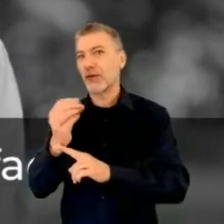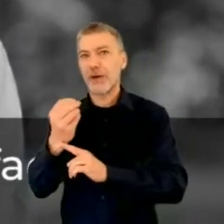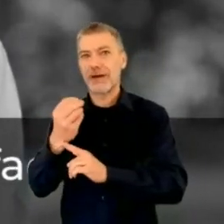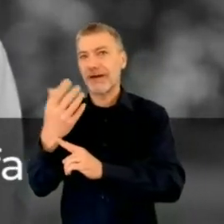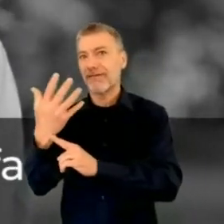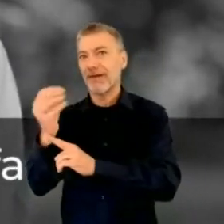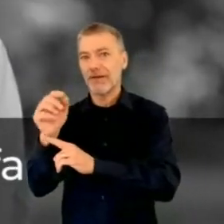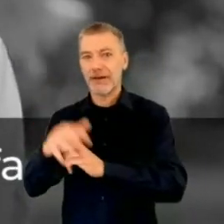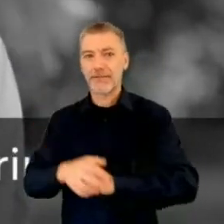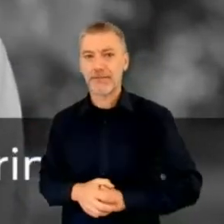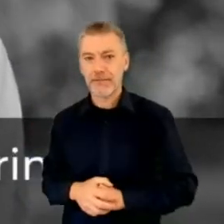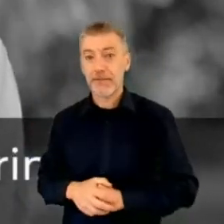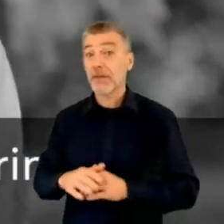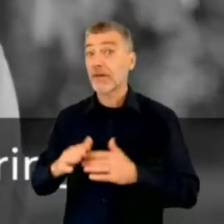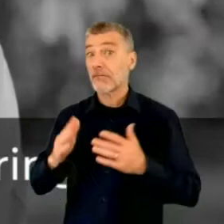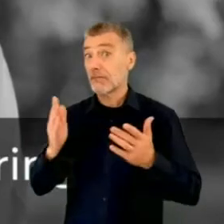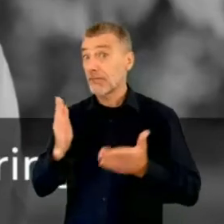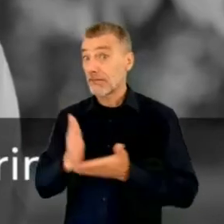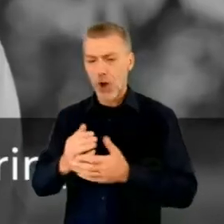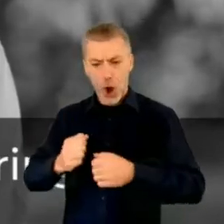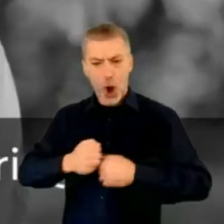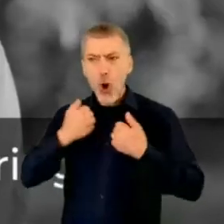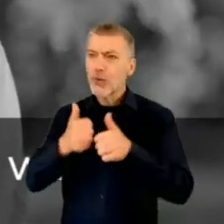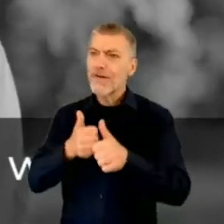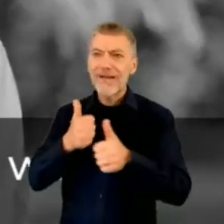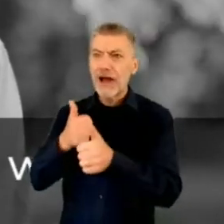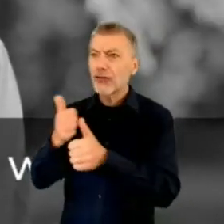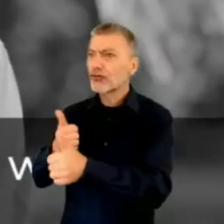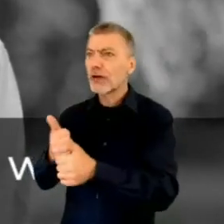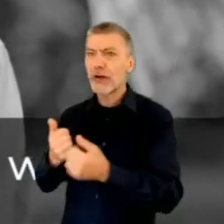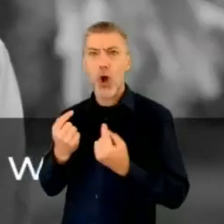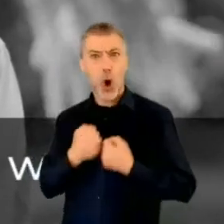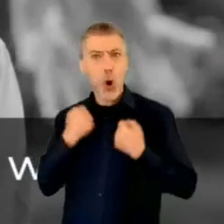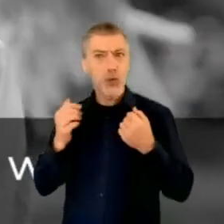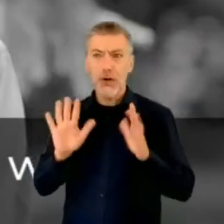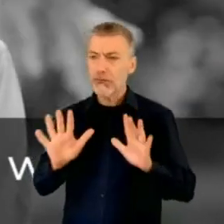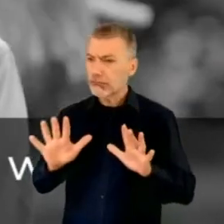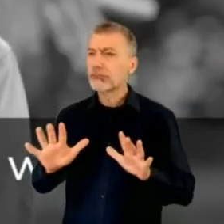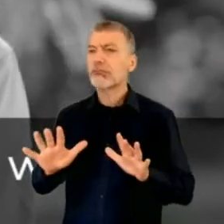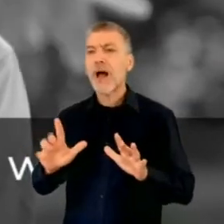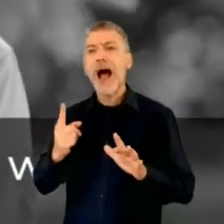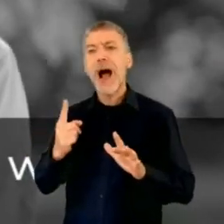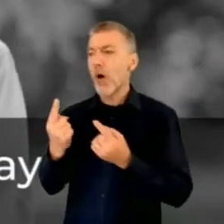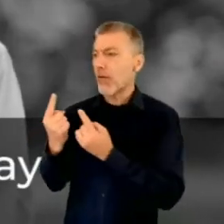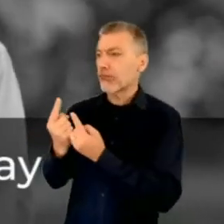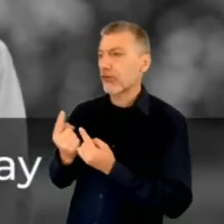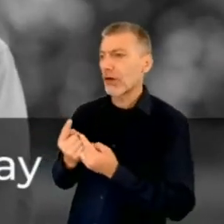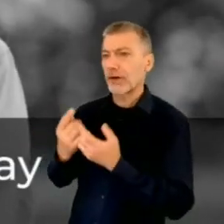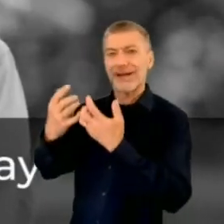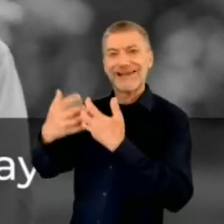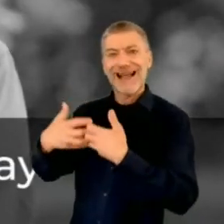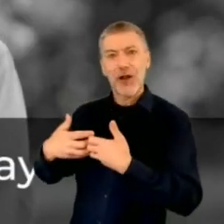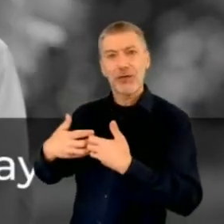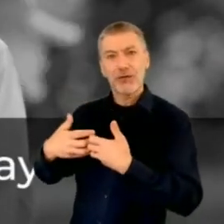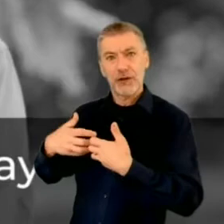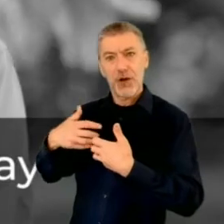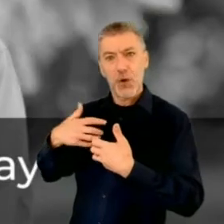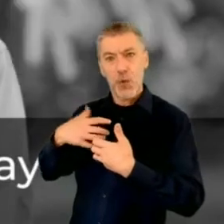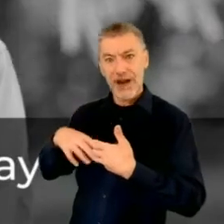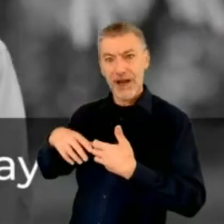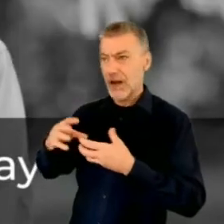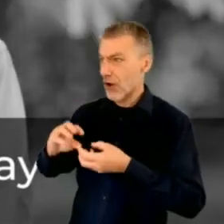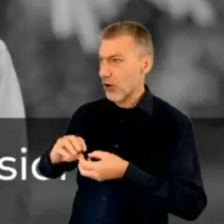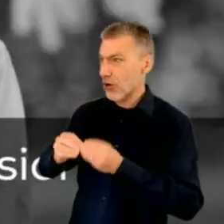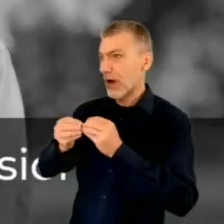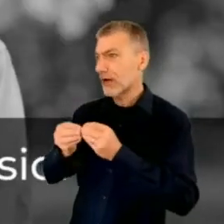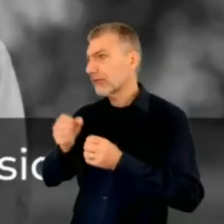operations and facilities, but more fundamentally ensuring the products and technologies that we create can be used in a way